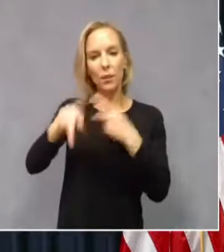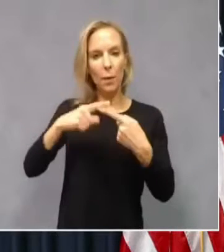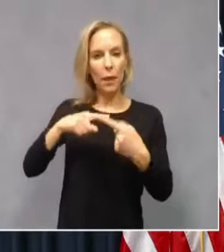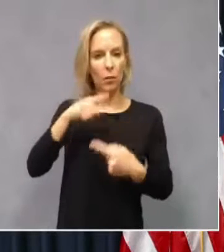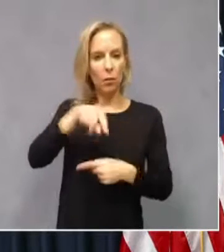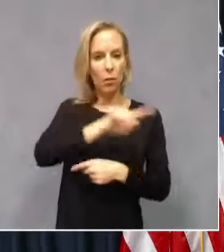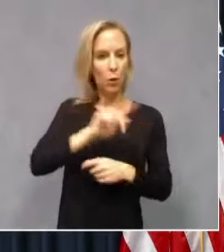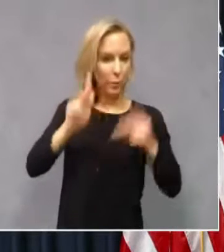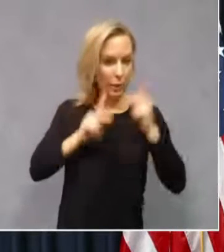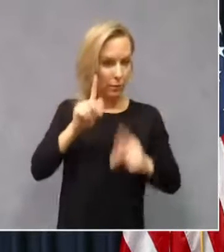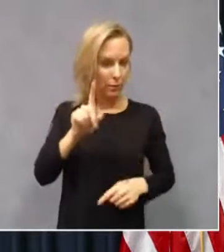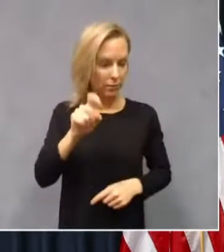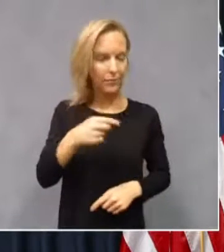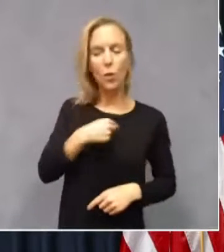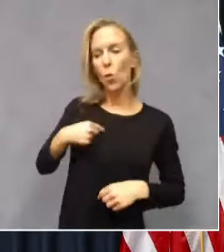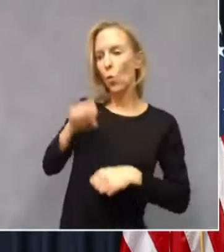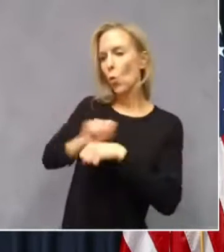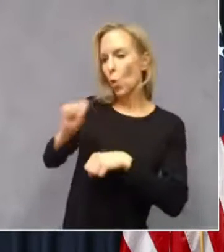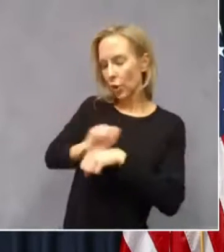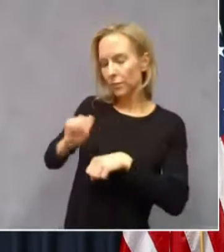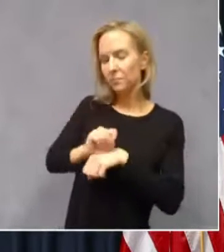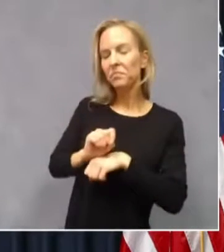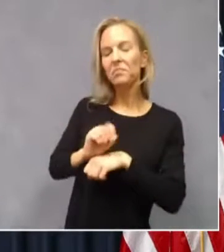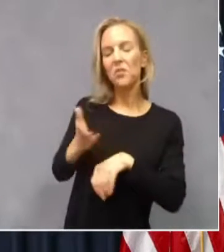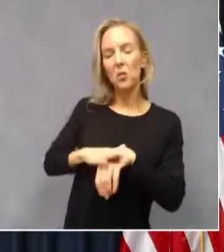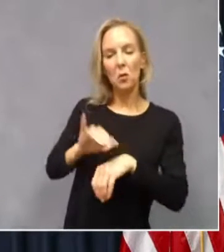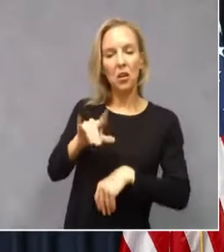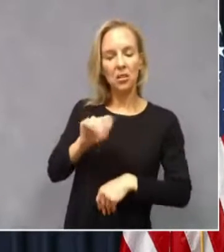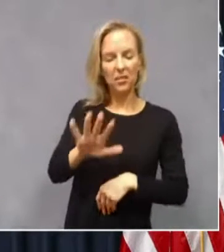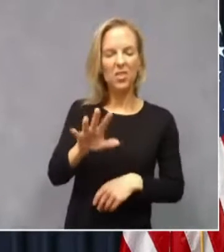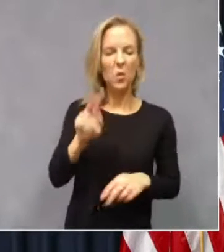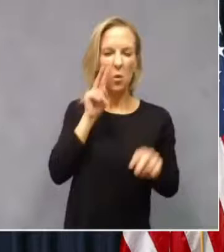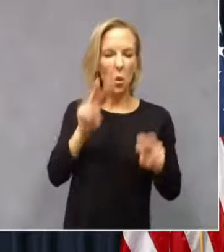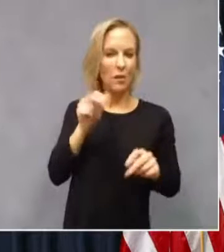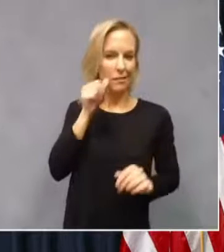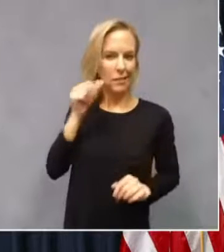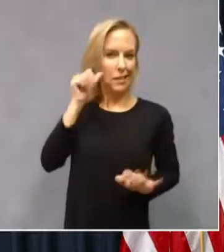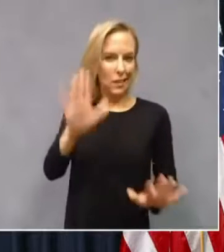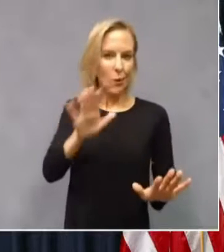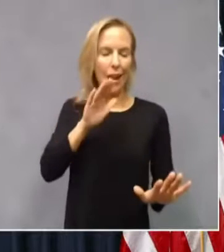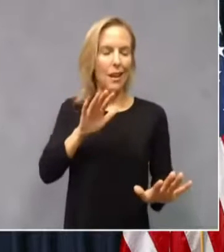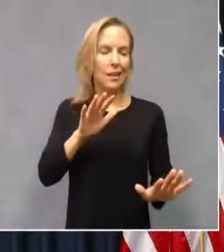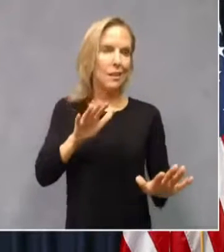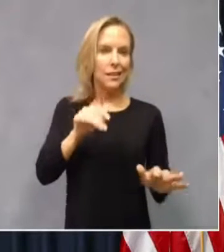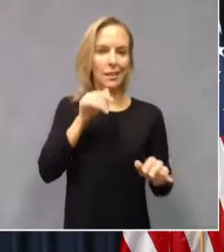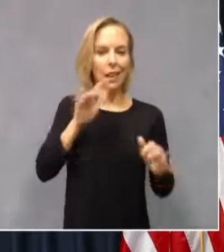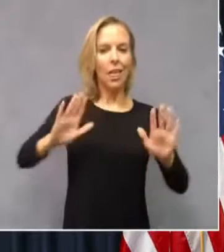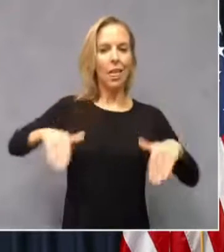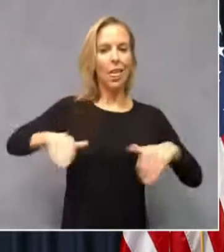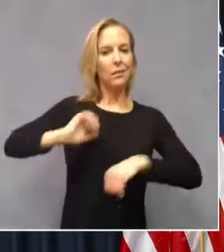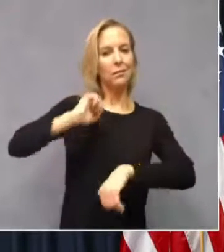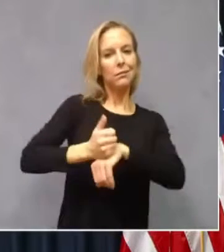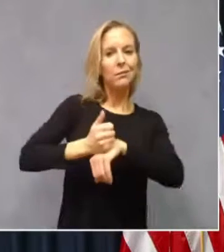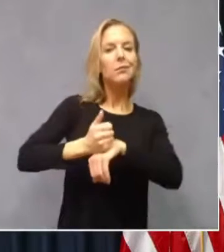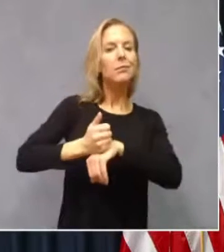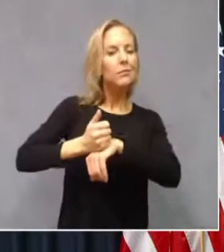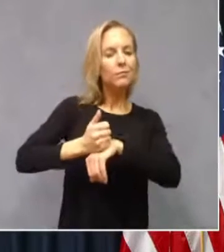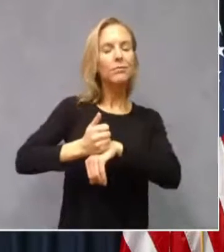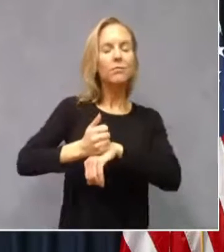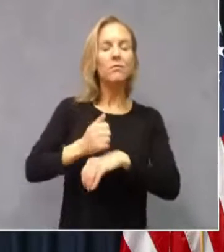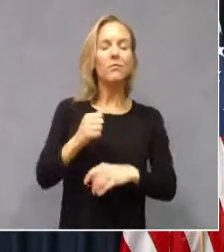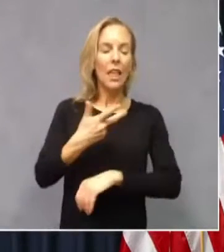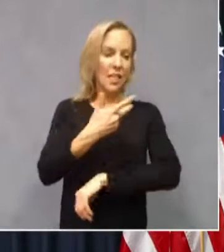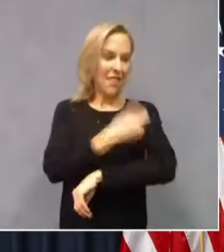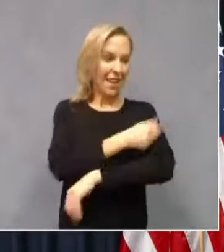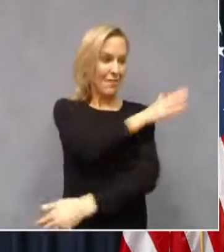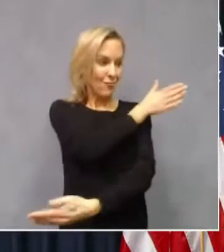We're working on it. We were looking at that just yesterday. We don't have it up and running yet. The vaccine got here